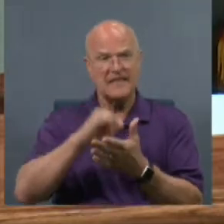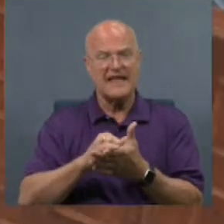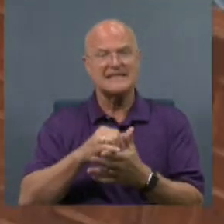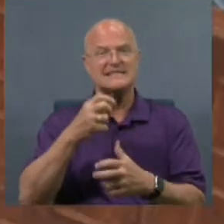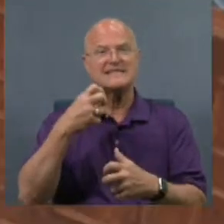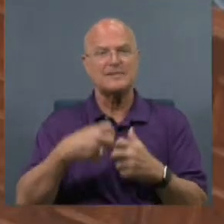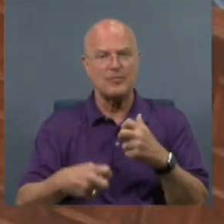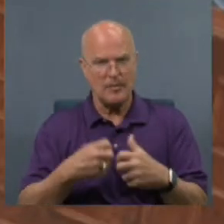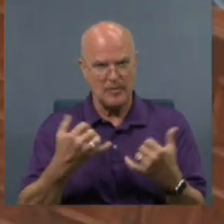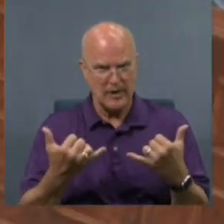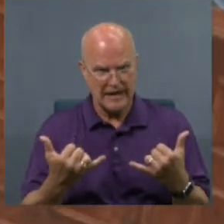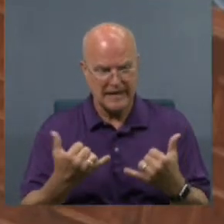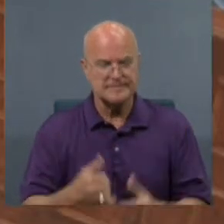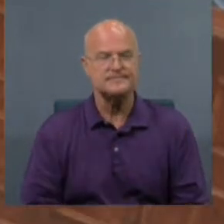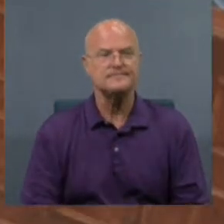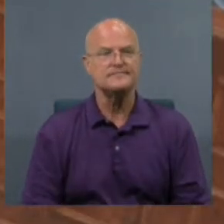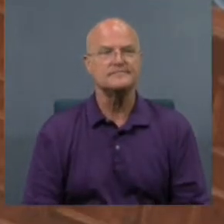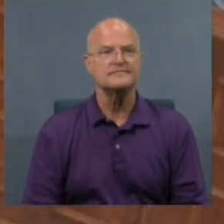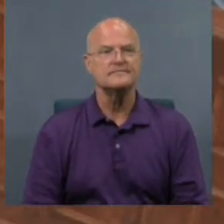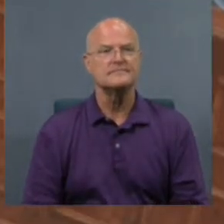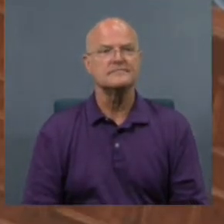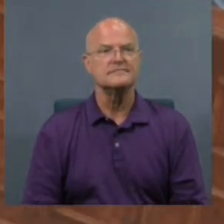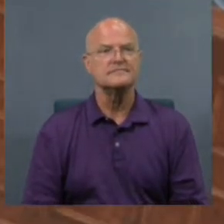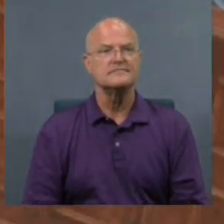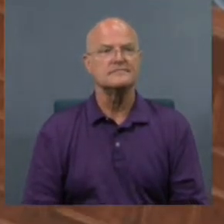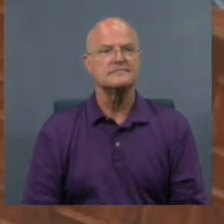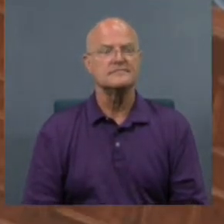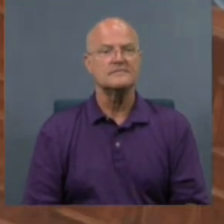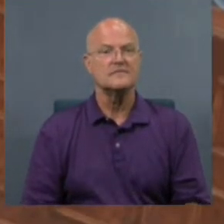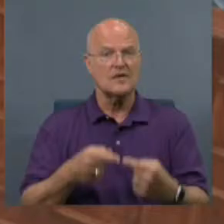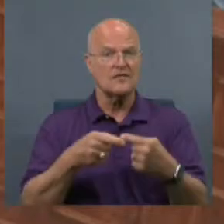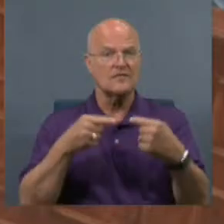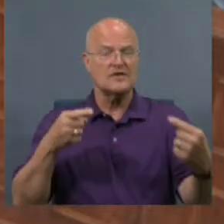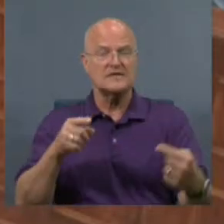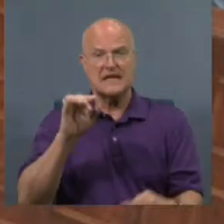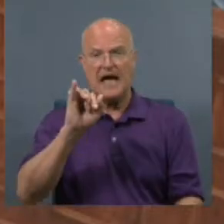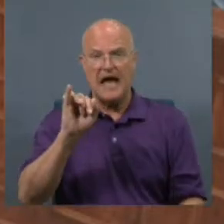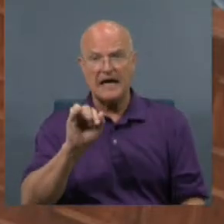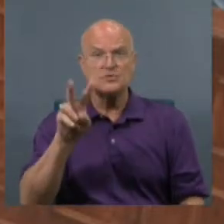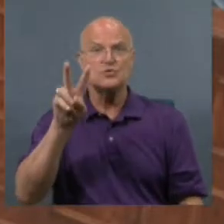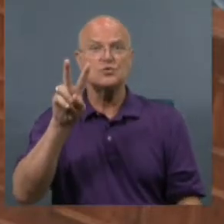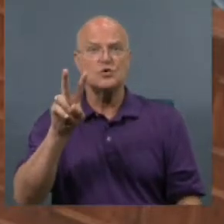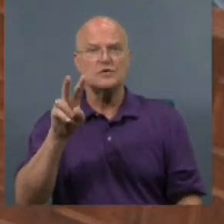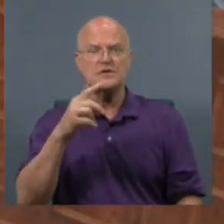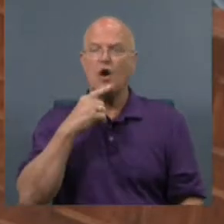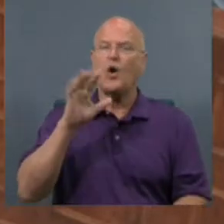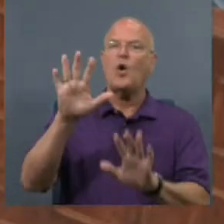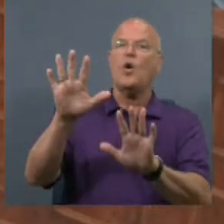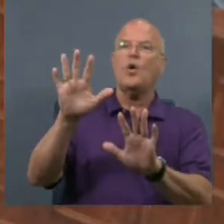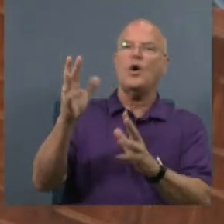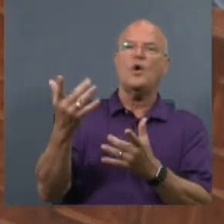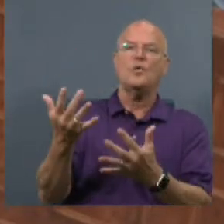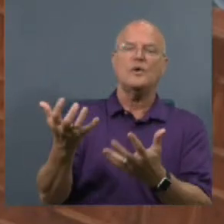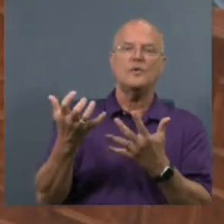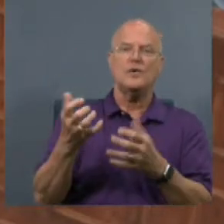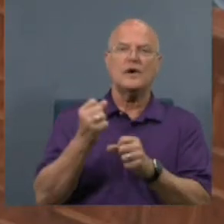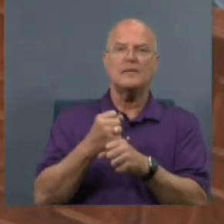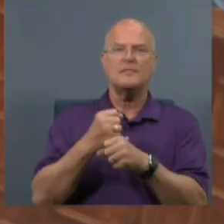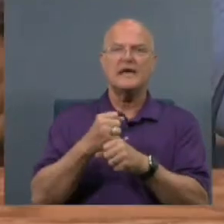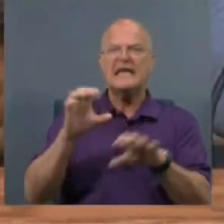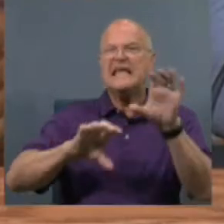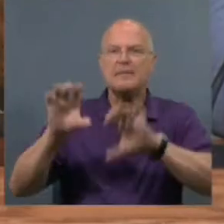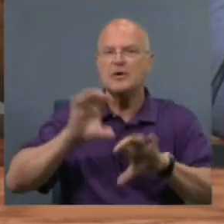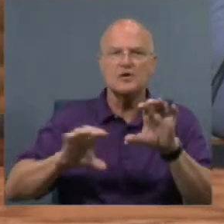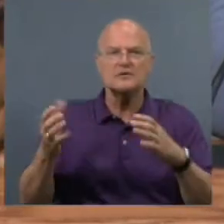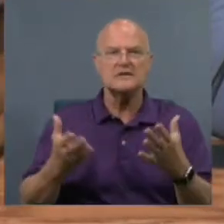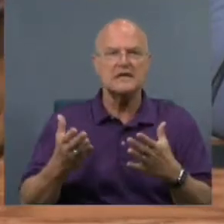problem is. Versus I2, and then somebody coming in and saying, oh, wait, we want to make chemicals